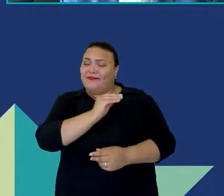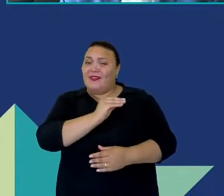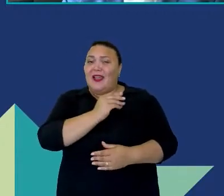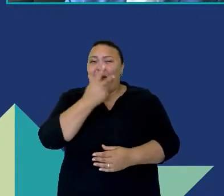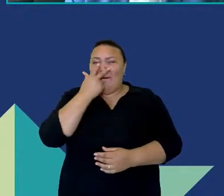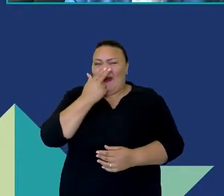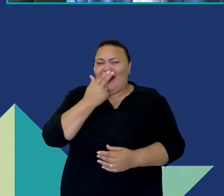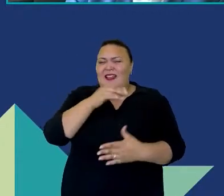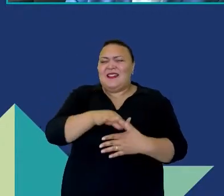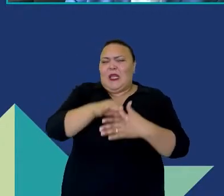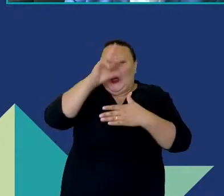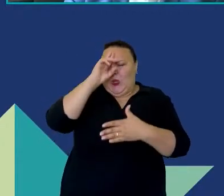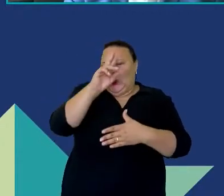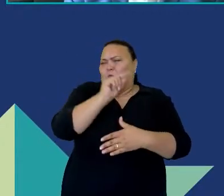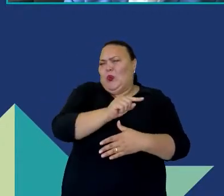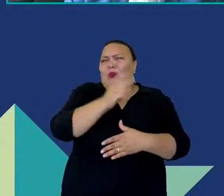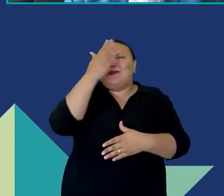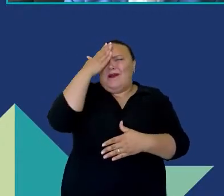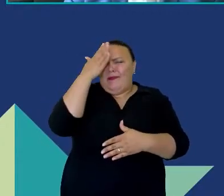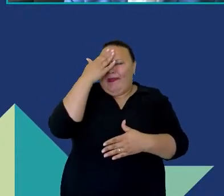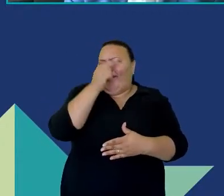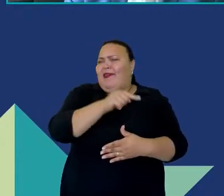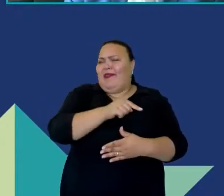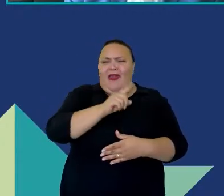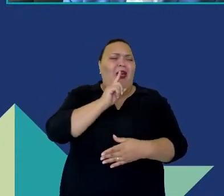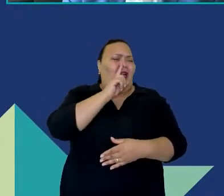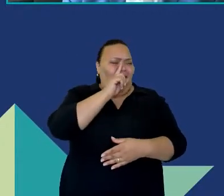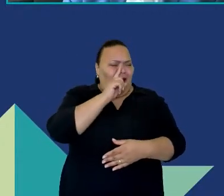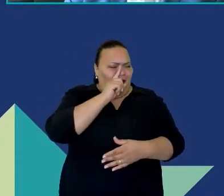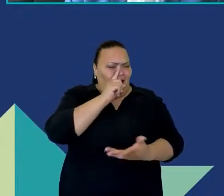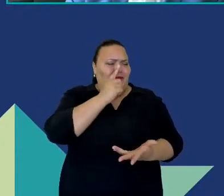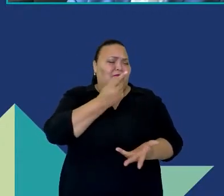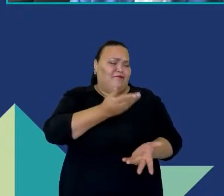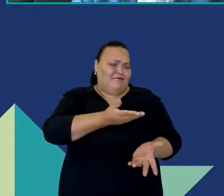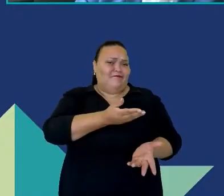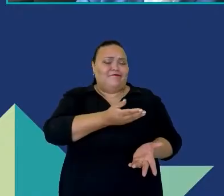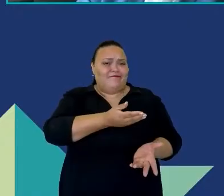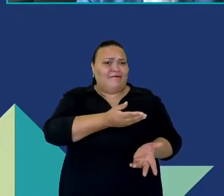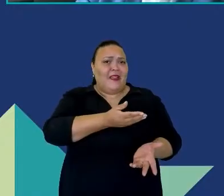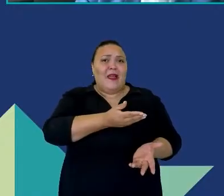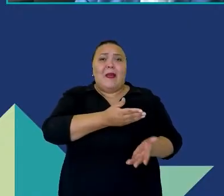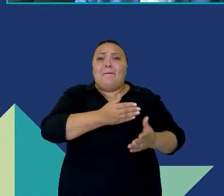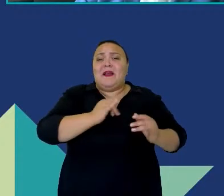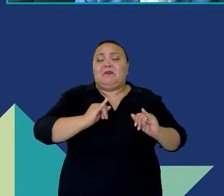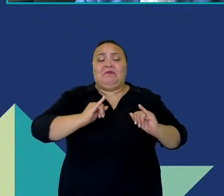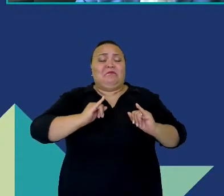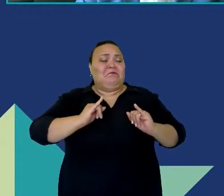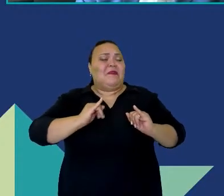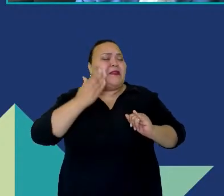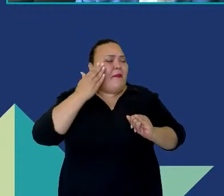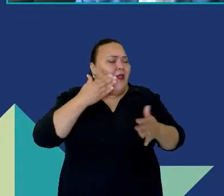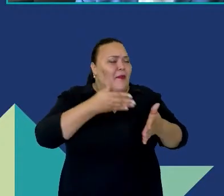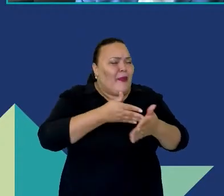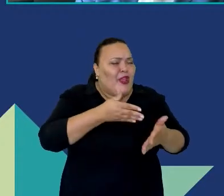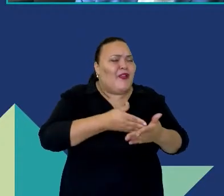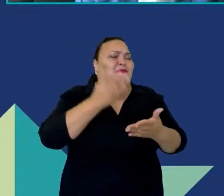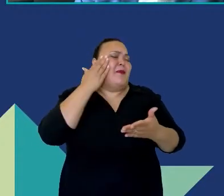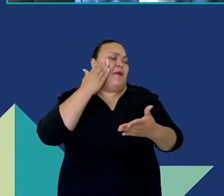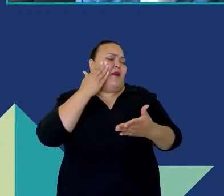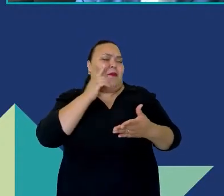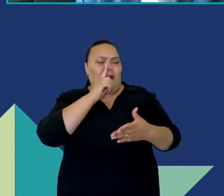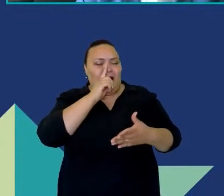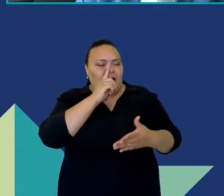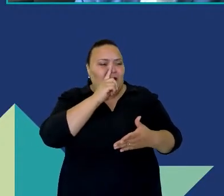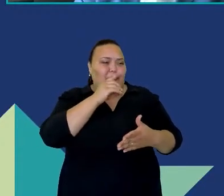the limited freeboard, and nothing happened. And of course, you're familiar with Fundão, and my heart goes to